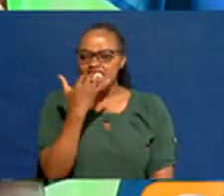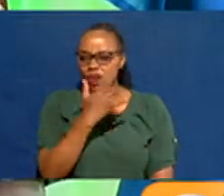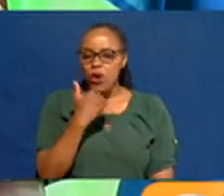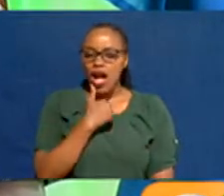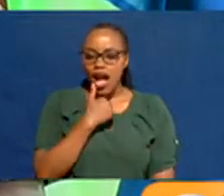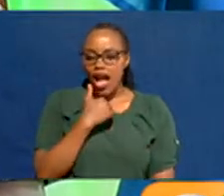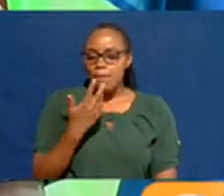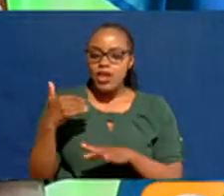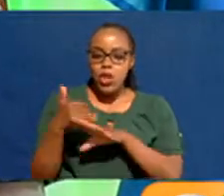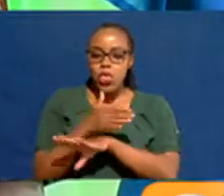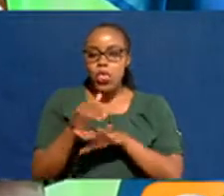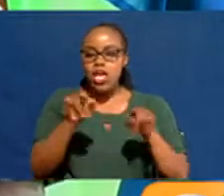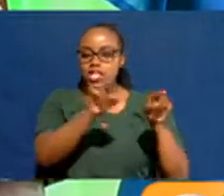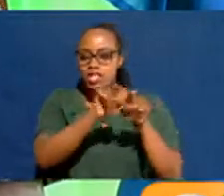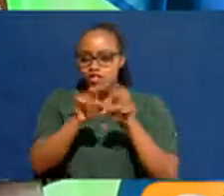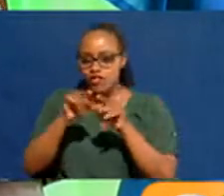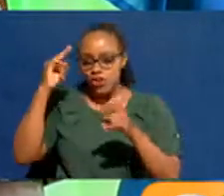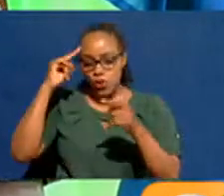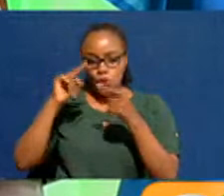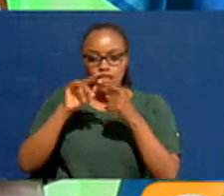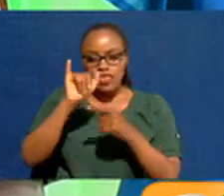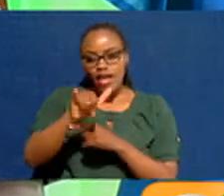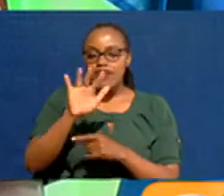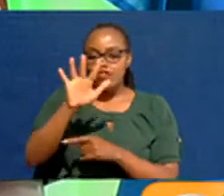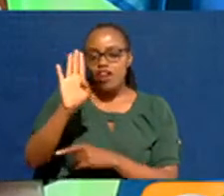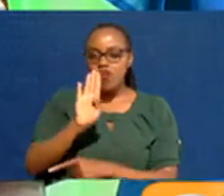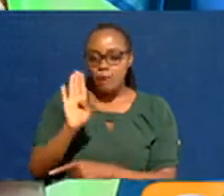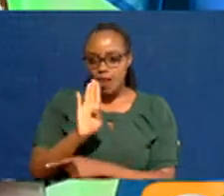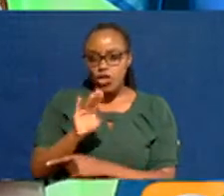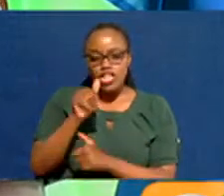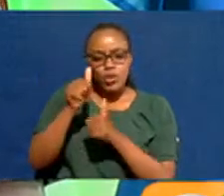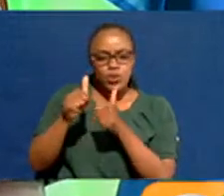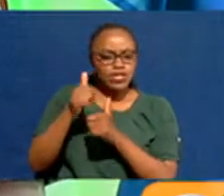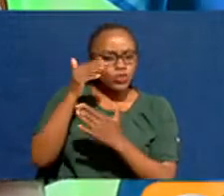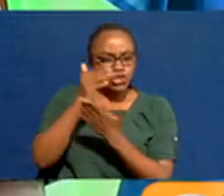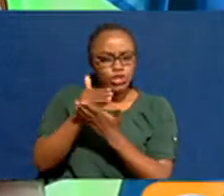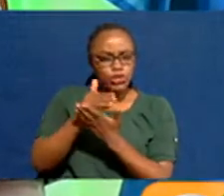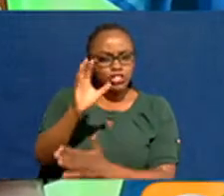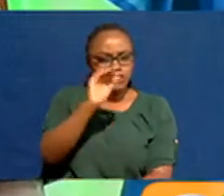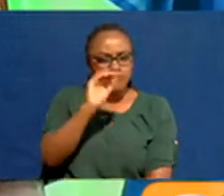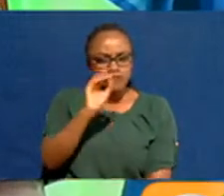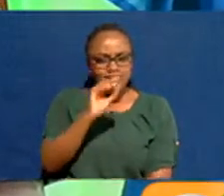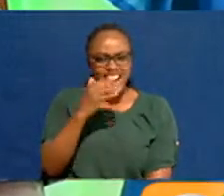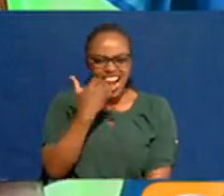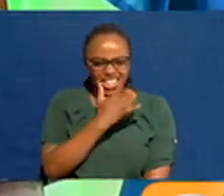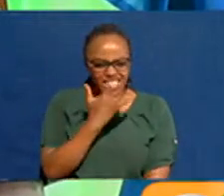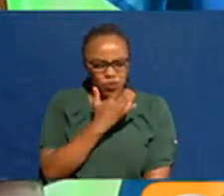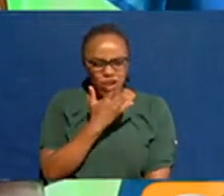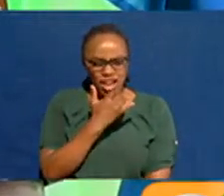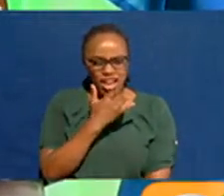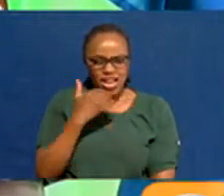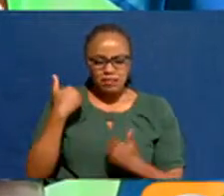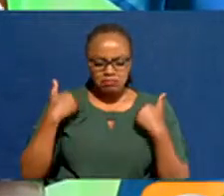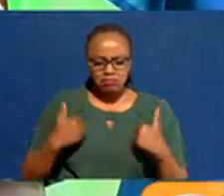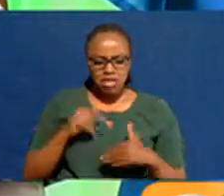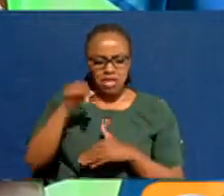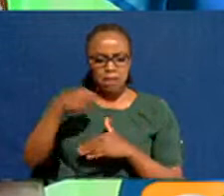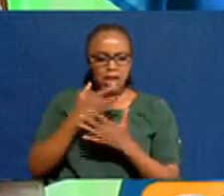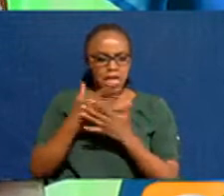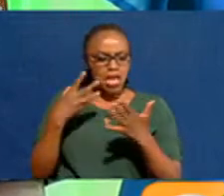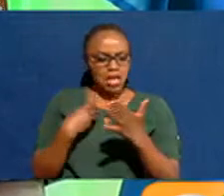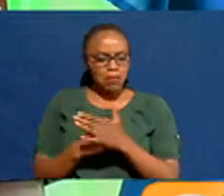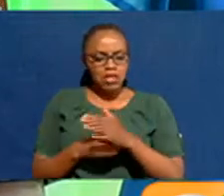demanded for 1.5 billion, which was untrue. Gachagua does not demand for any